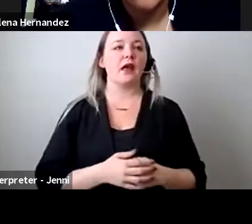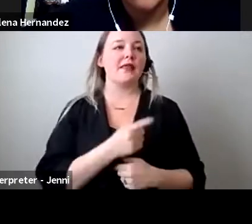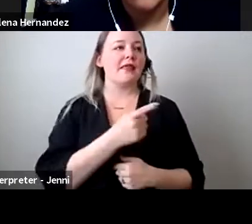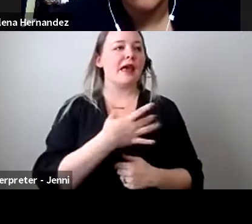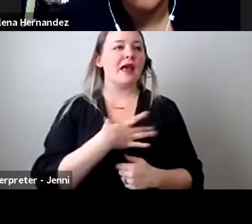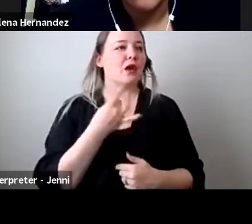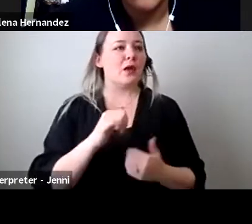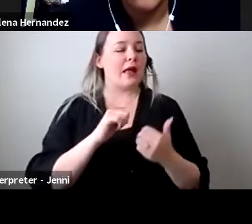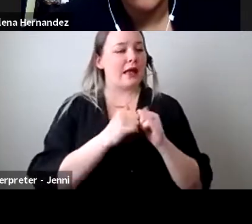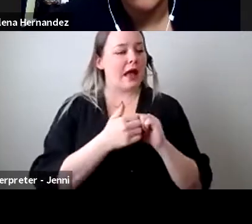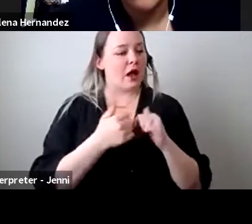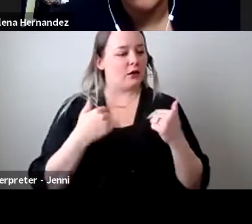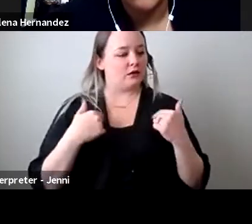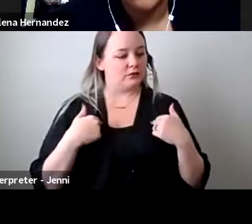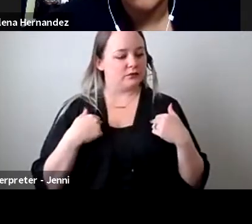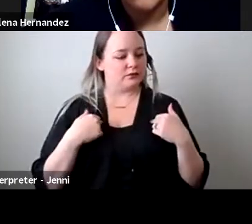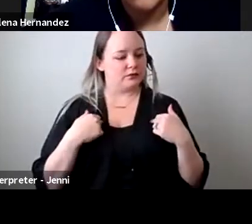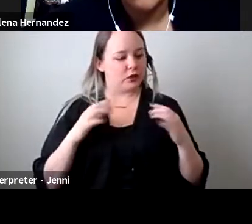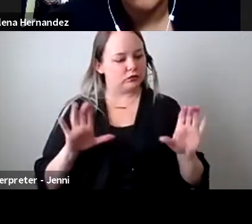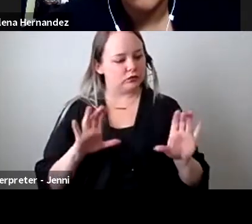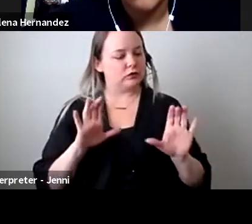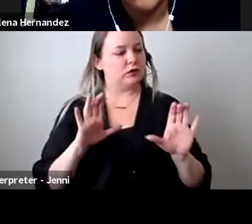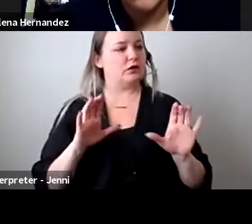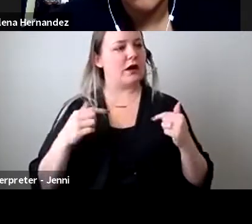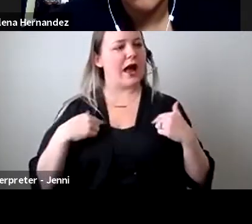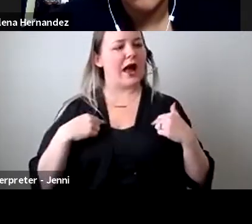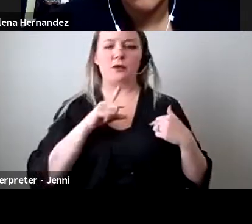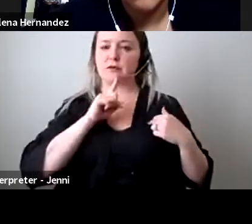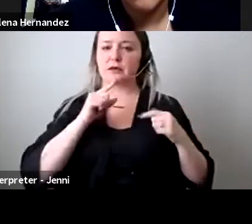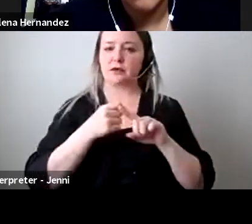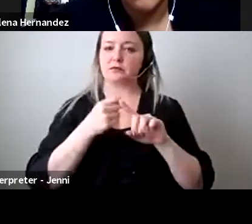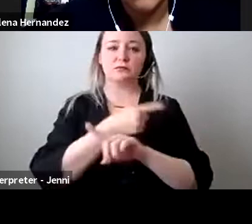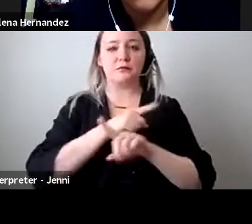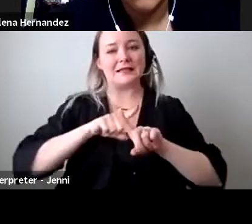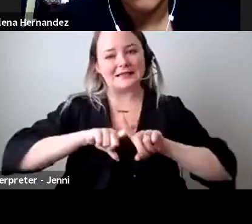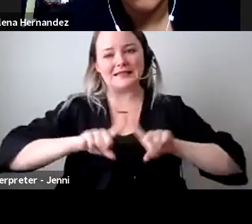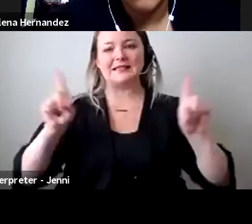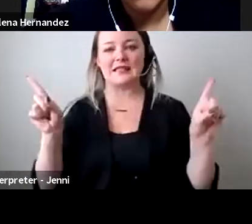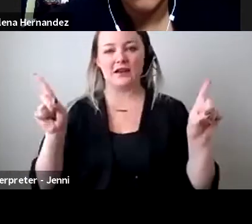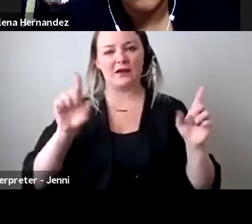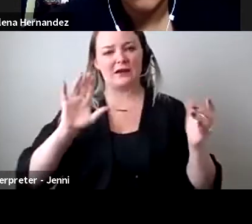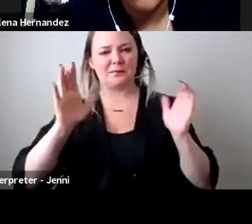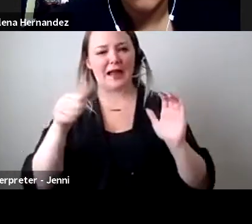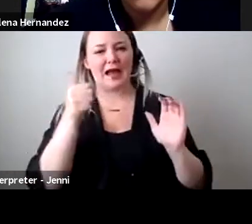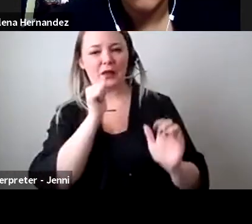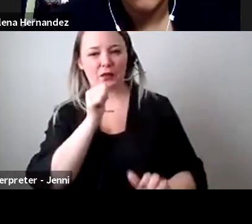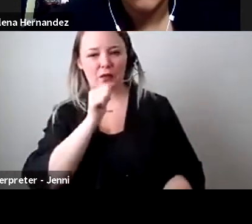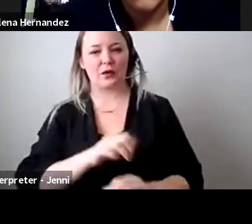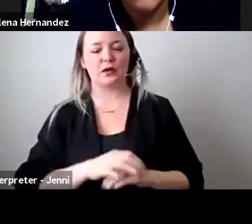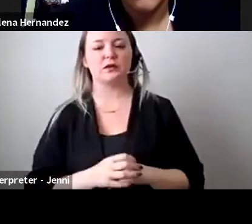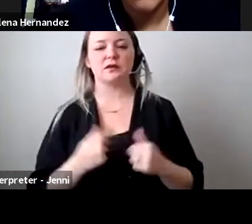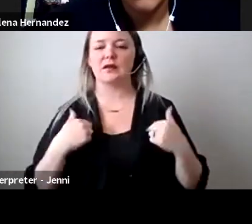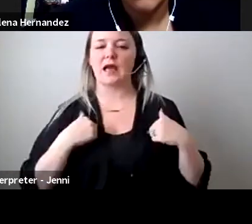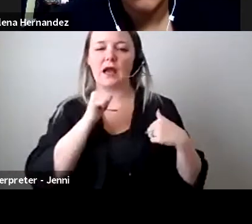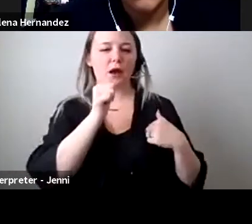was as a person. I was very different from all the other girls. I really didn't put up with some of the stuff